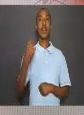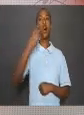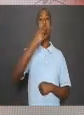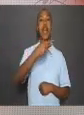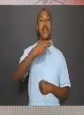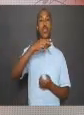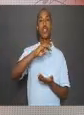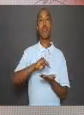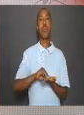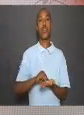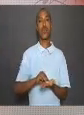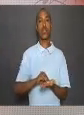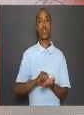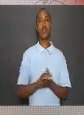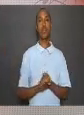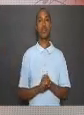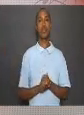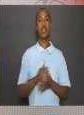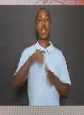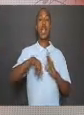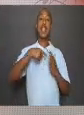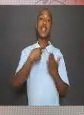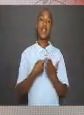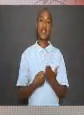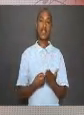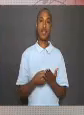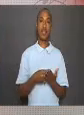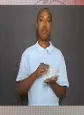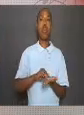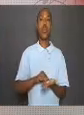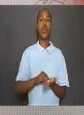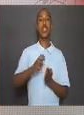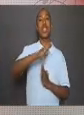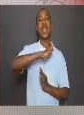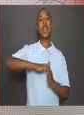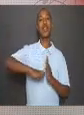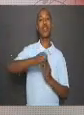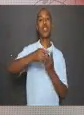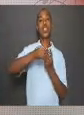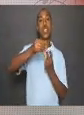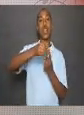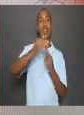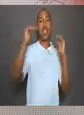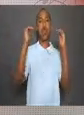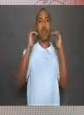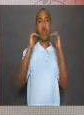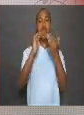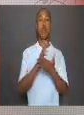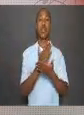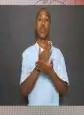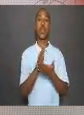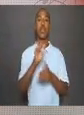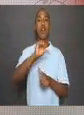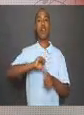hydrogen molecules. In these molecules, the electrons are shared equally between